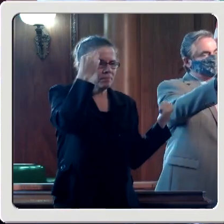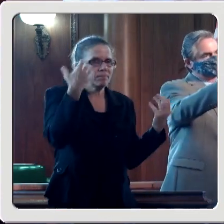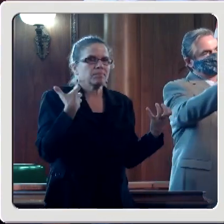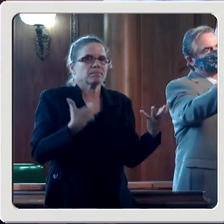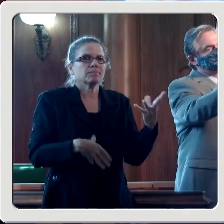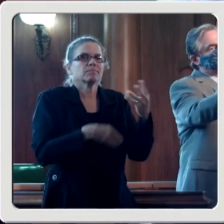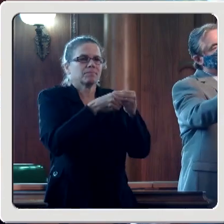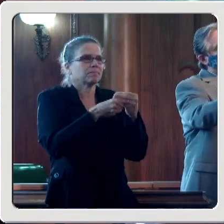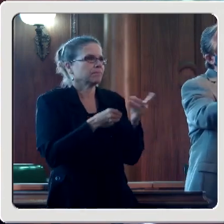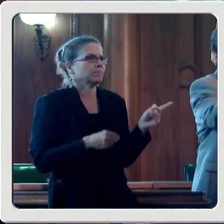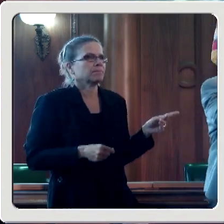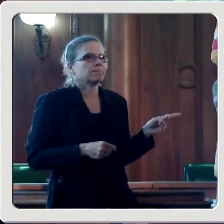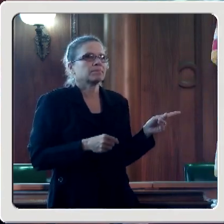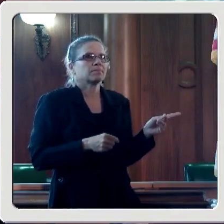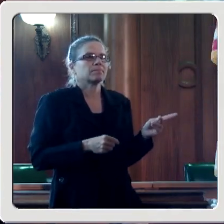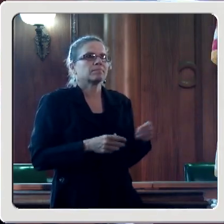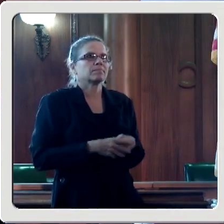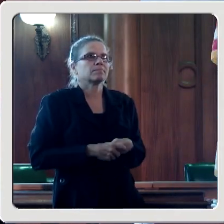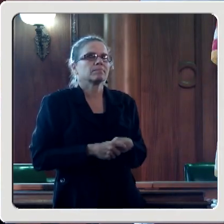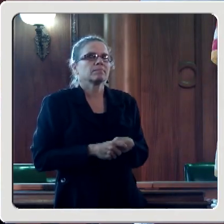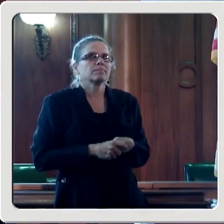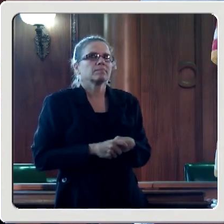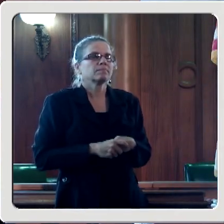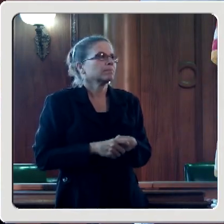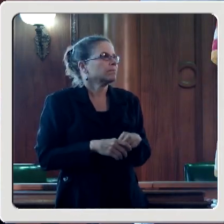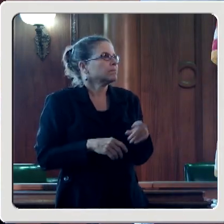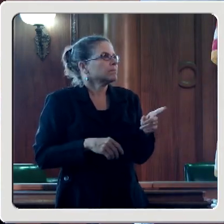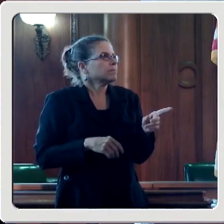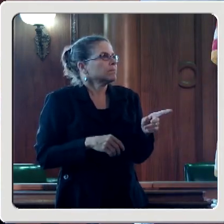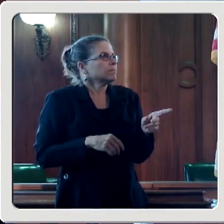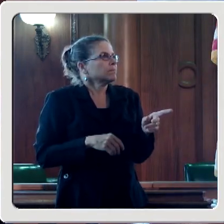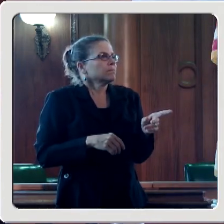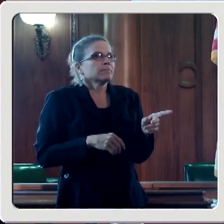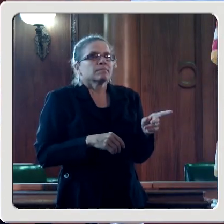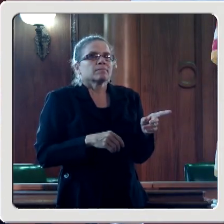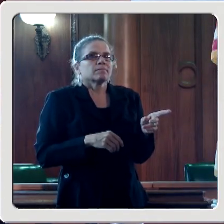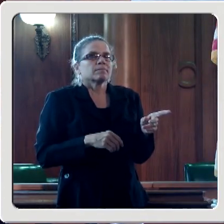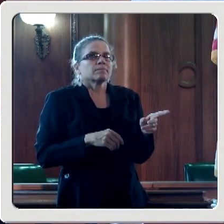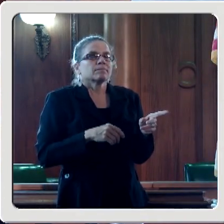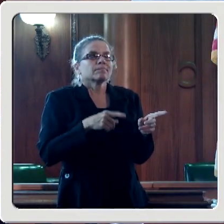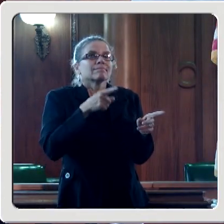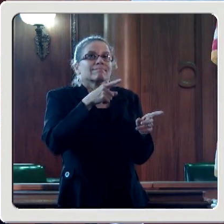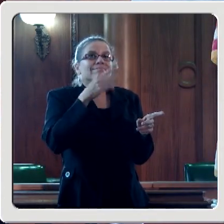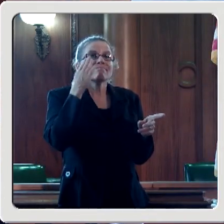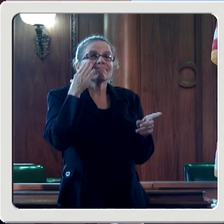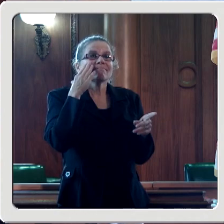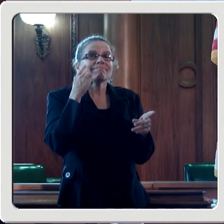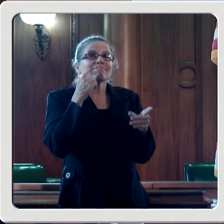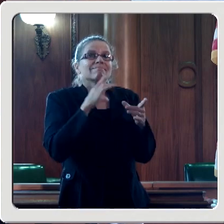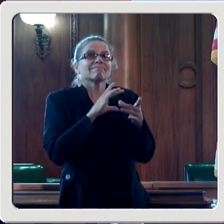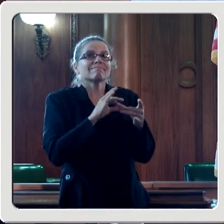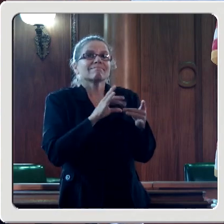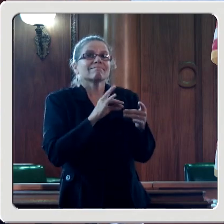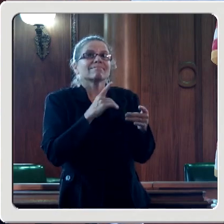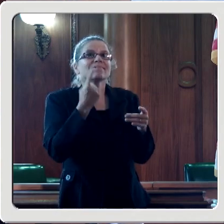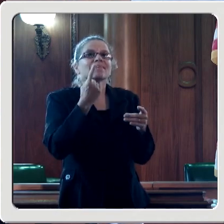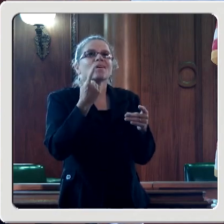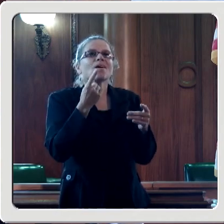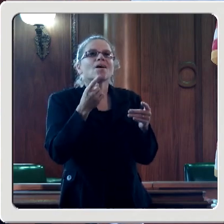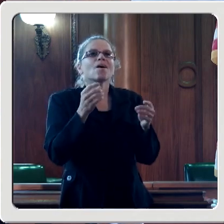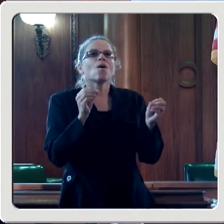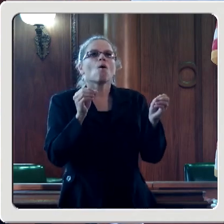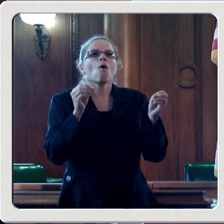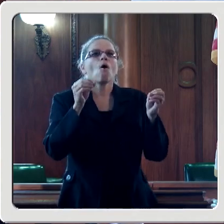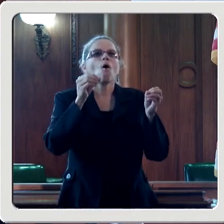Commissioner Helen, Carlton-Harris, with the Office of Racial Equity and these conversations. 2 things